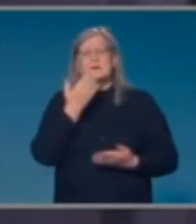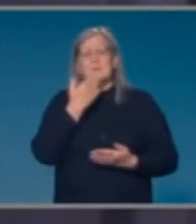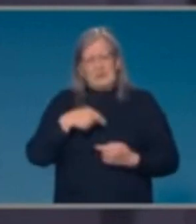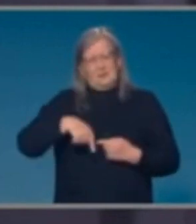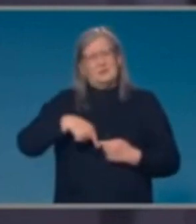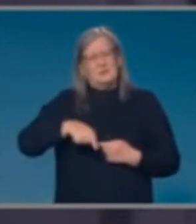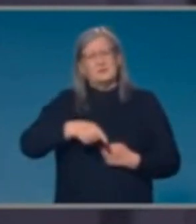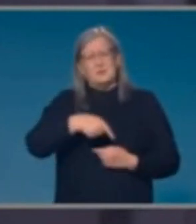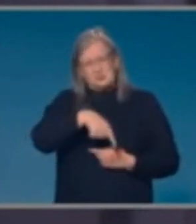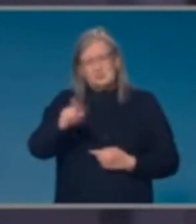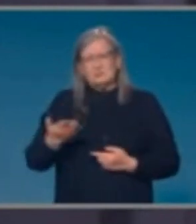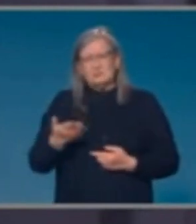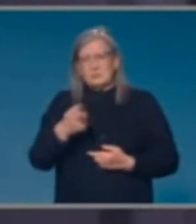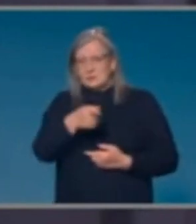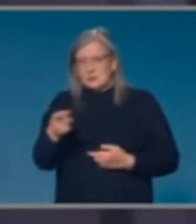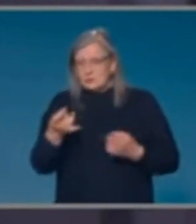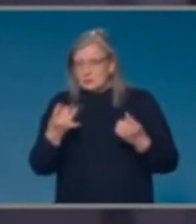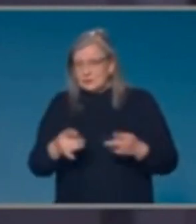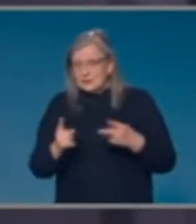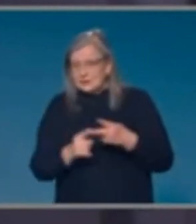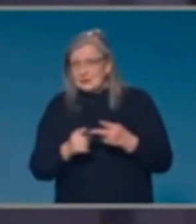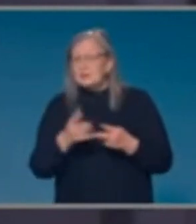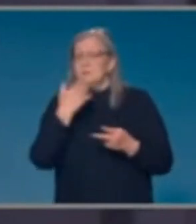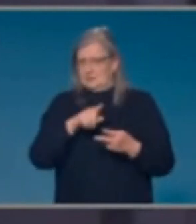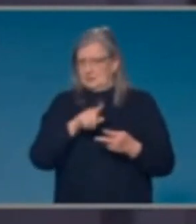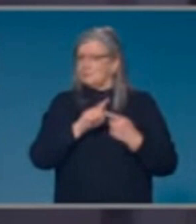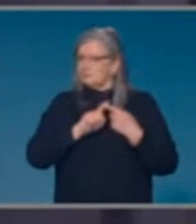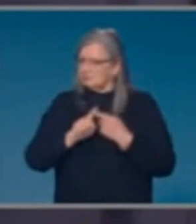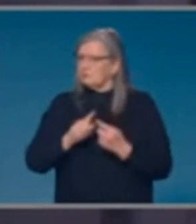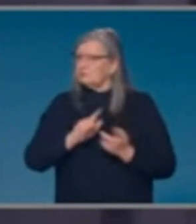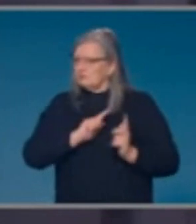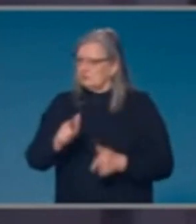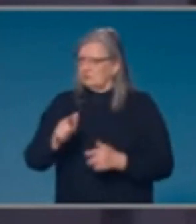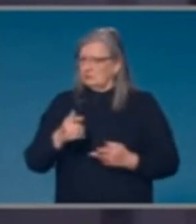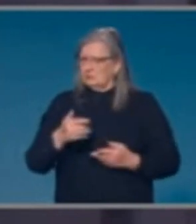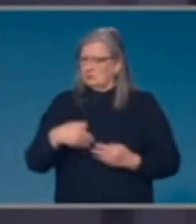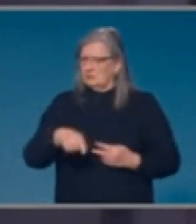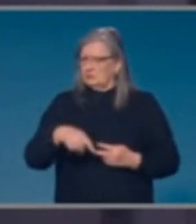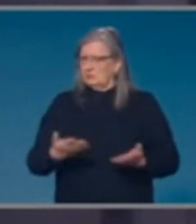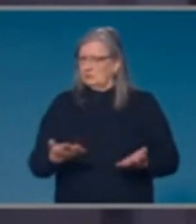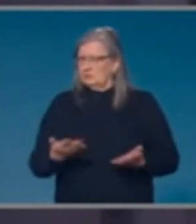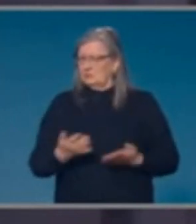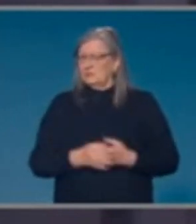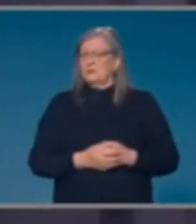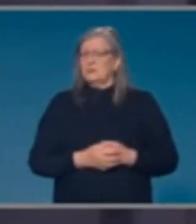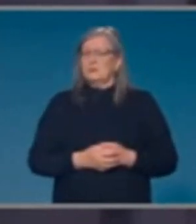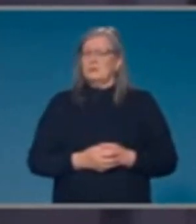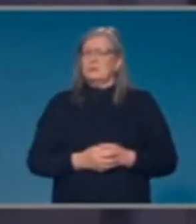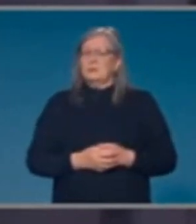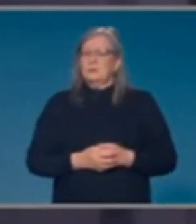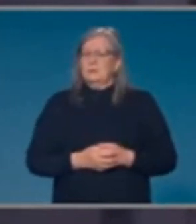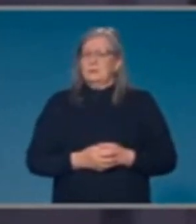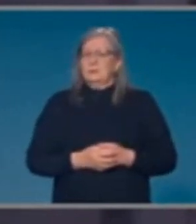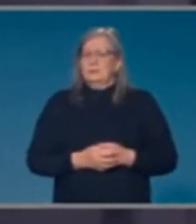please go and get your second vaccine this week. Make that appointment. Go and get that jab. We cannot rely on